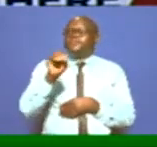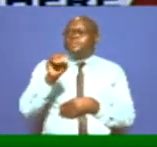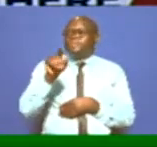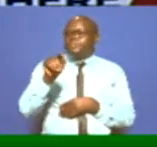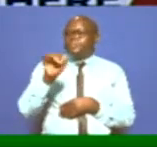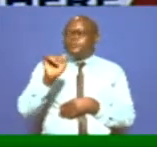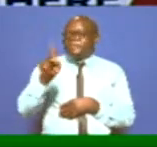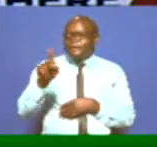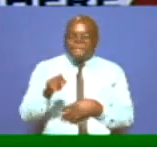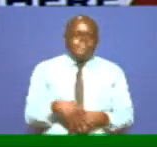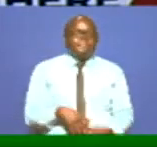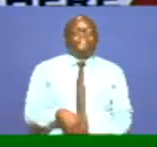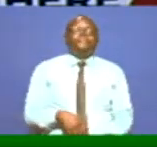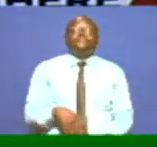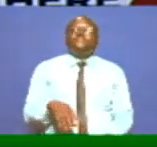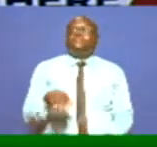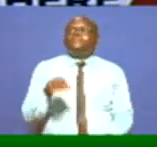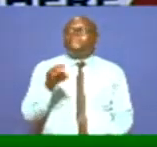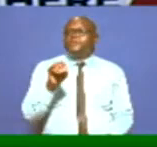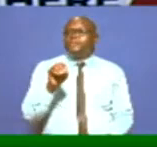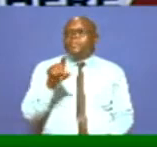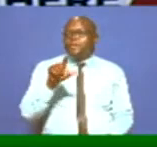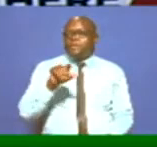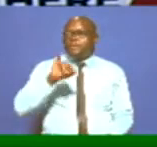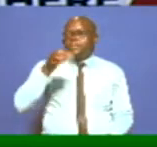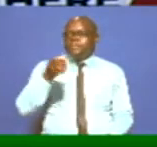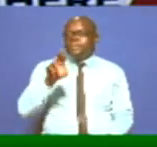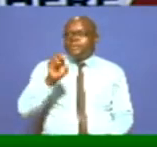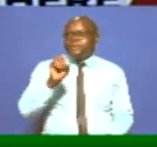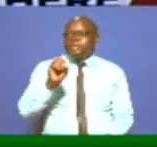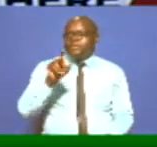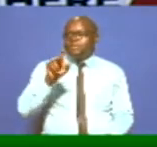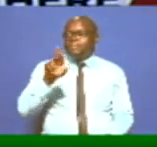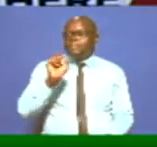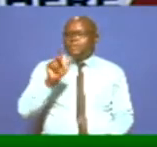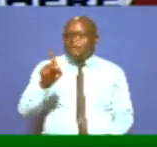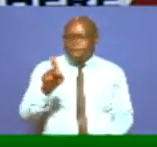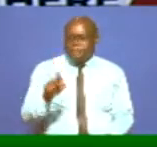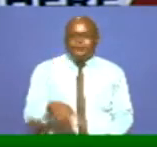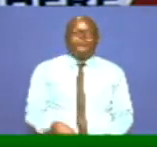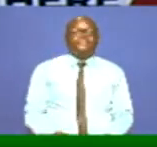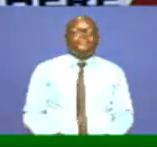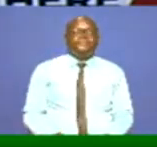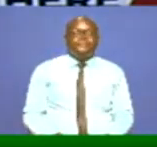G. Orochoro Rock, and the H,